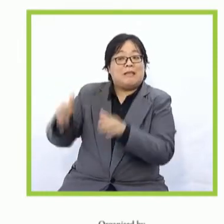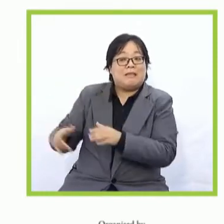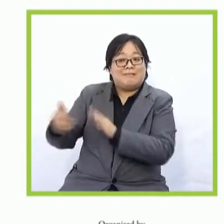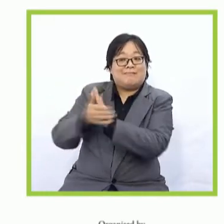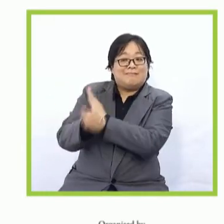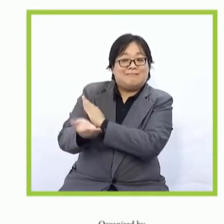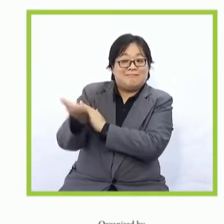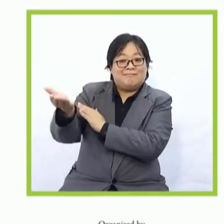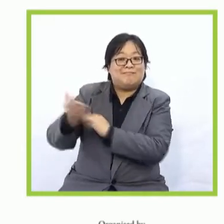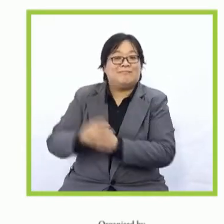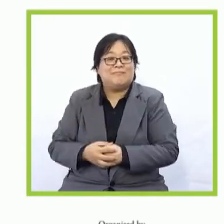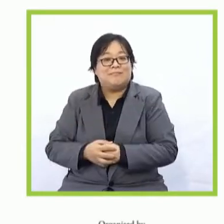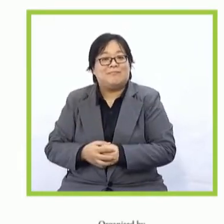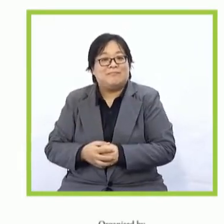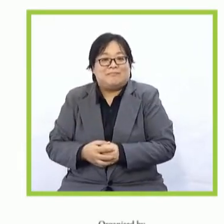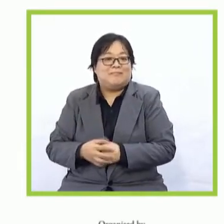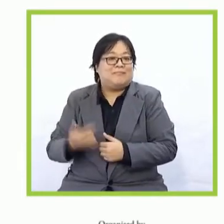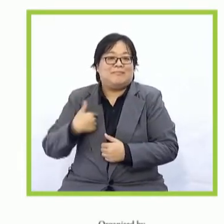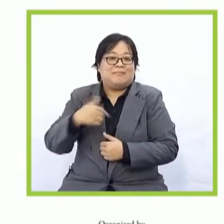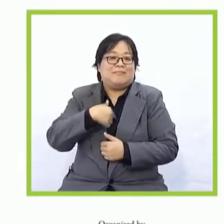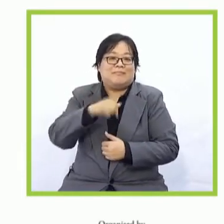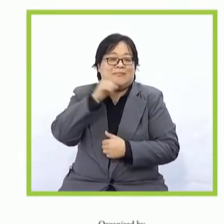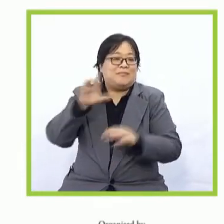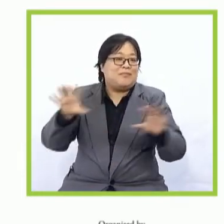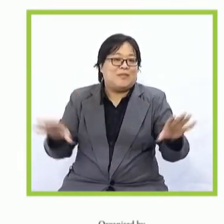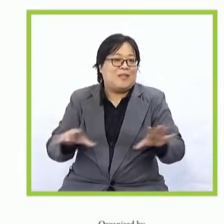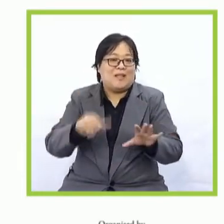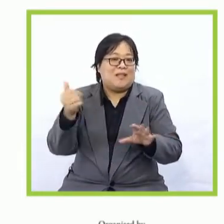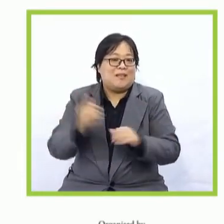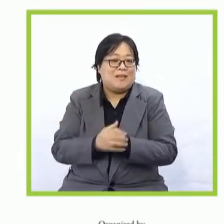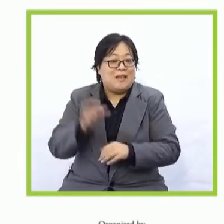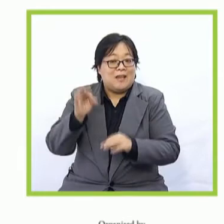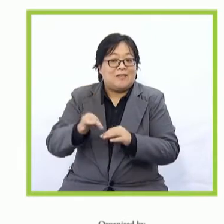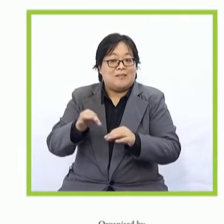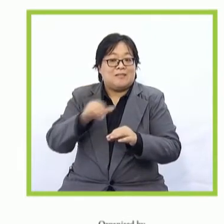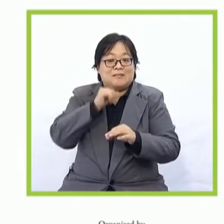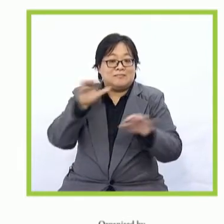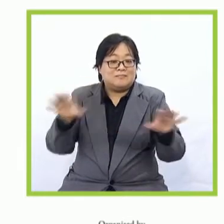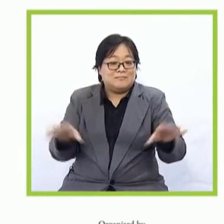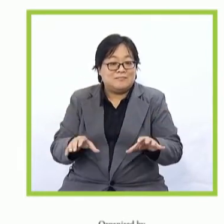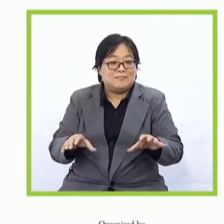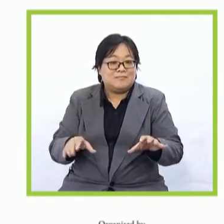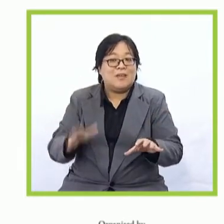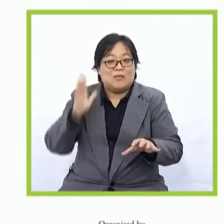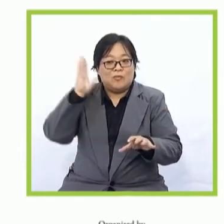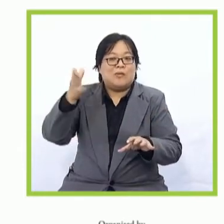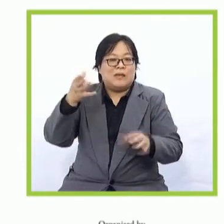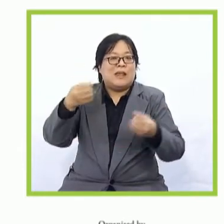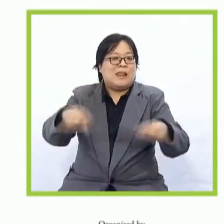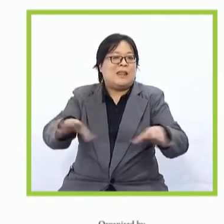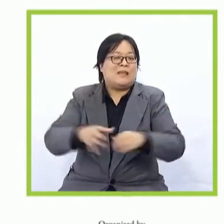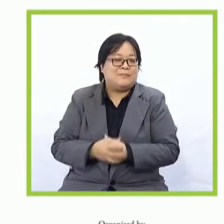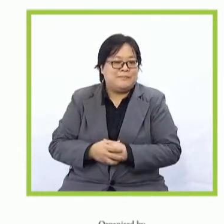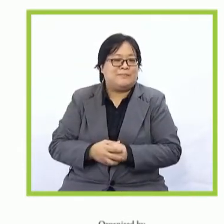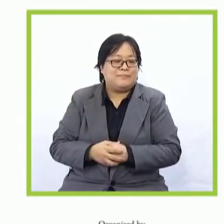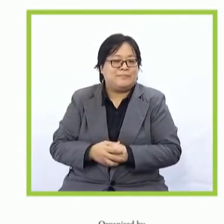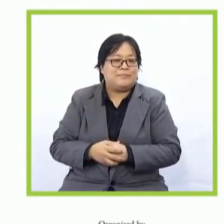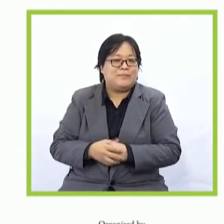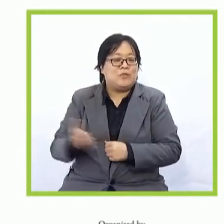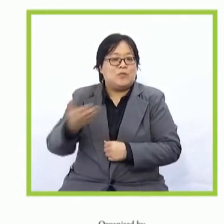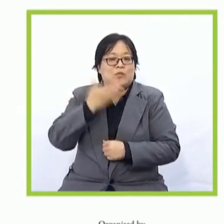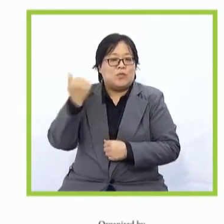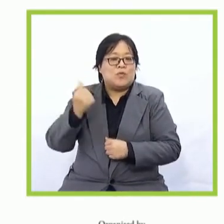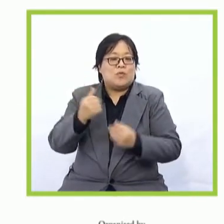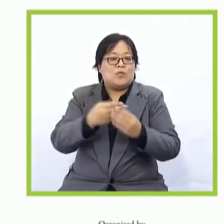experts. We don't do myths and stories. If you don't do myths and stories, you'll lose. As the great union organizer Joe